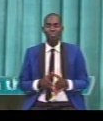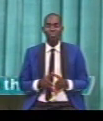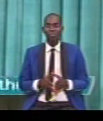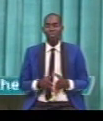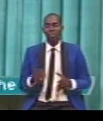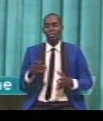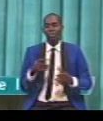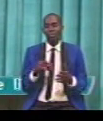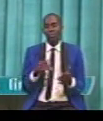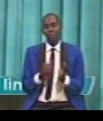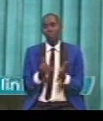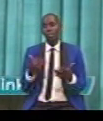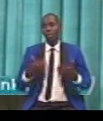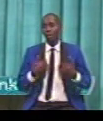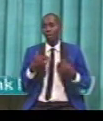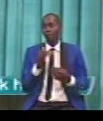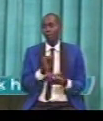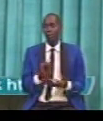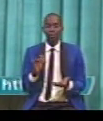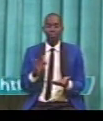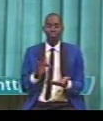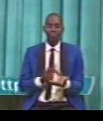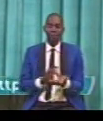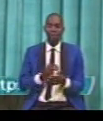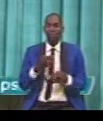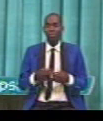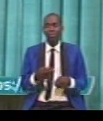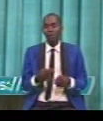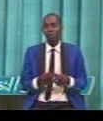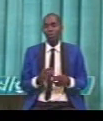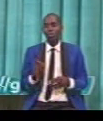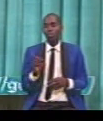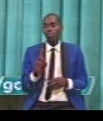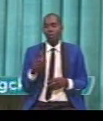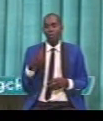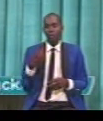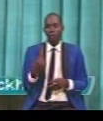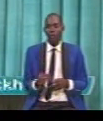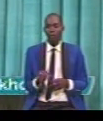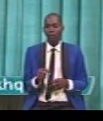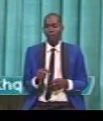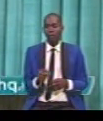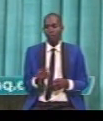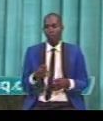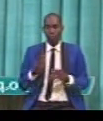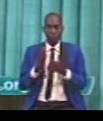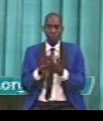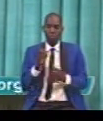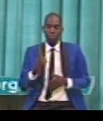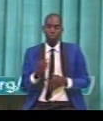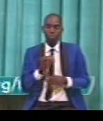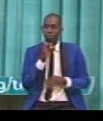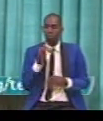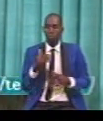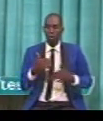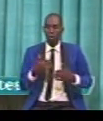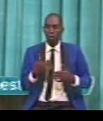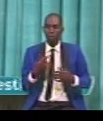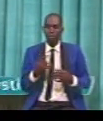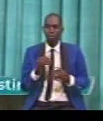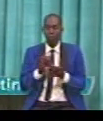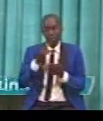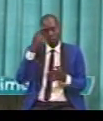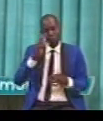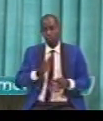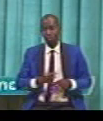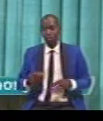congenital and perforate anus. So this is where a child gets born without an anal opening. And because of that, children tend not to go to the toilet